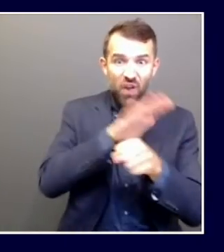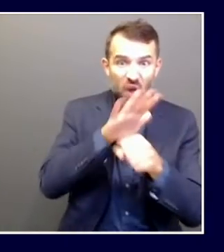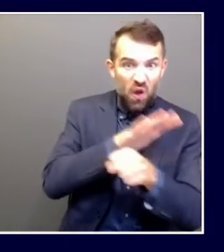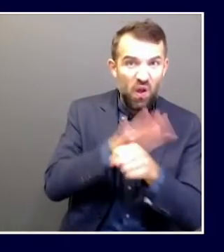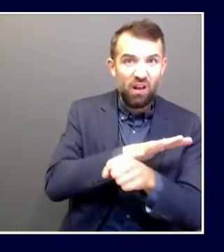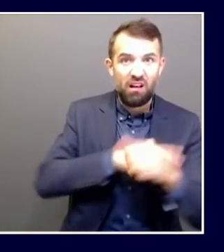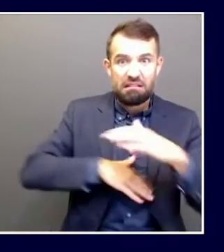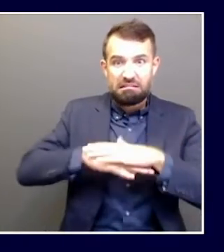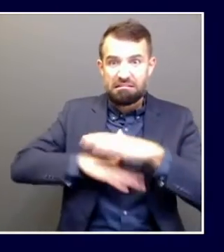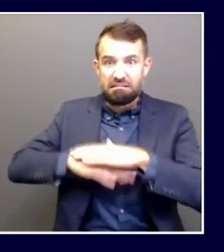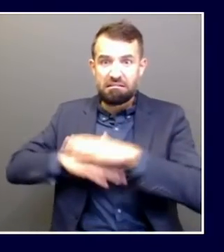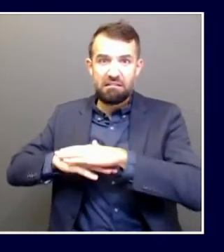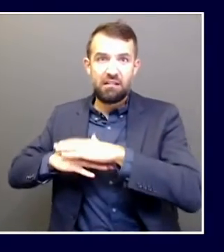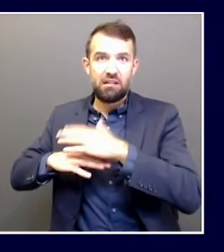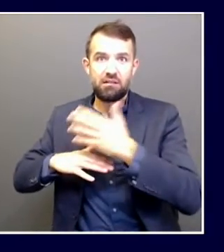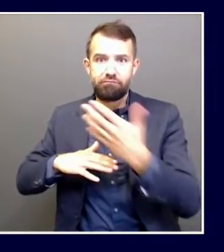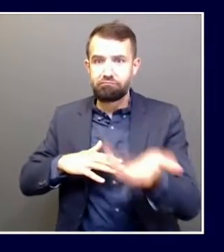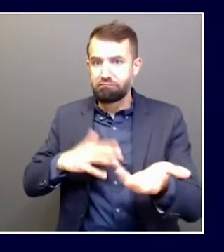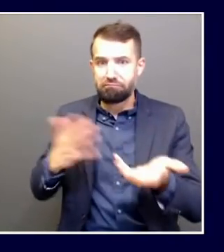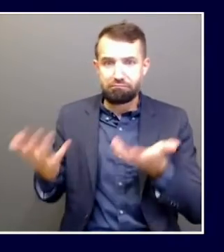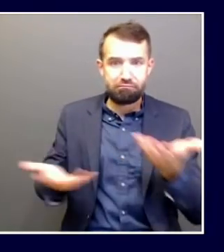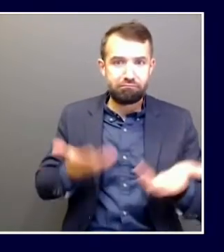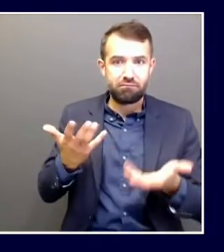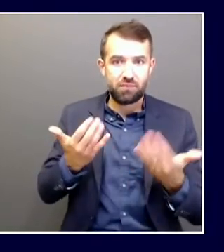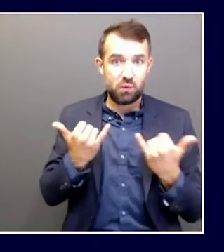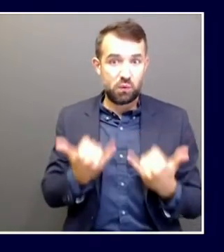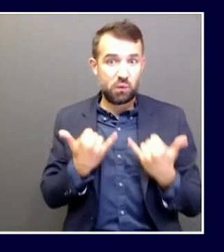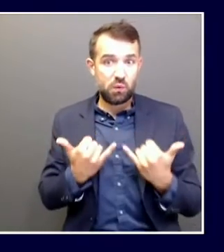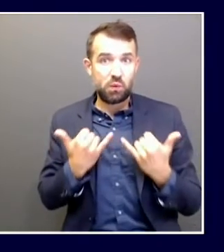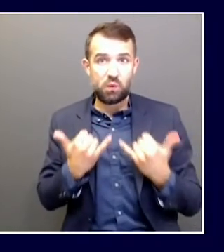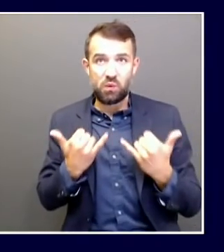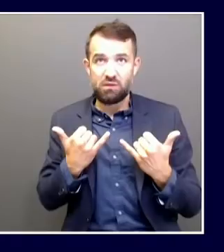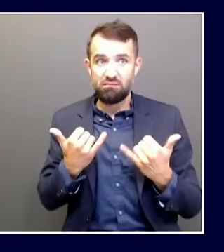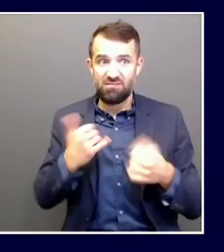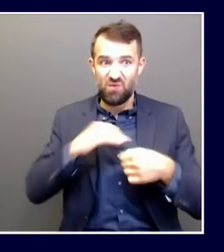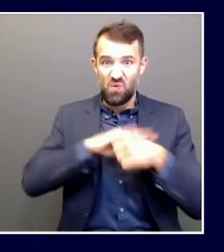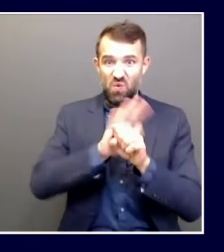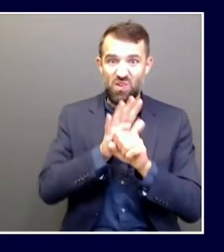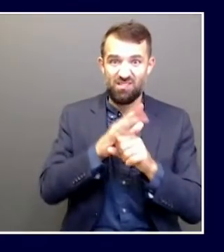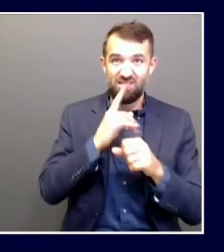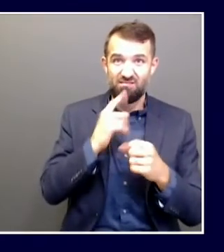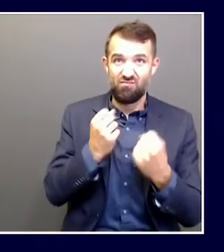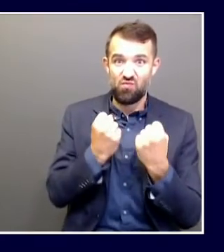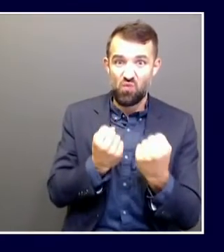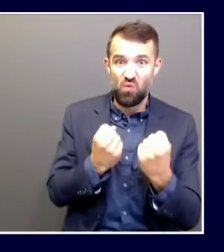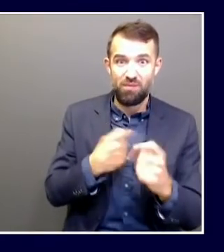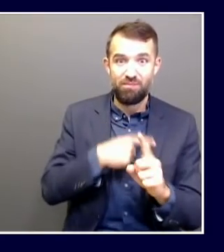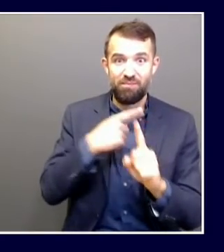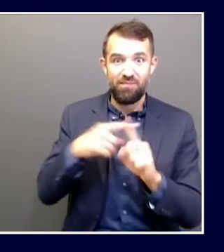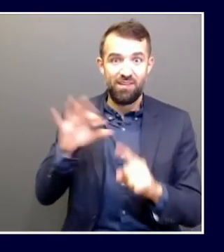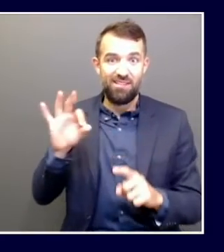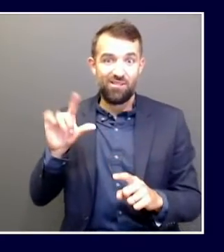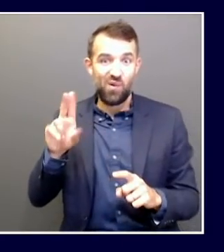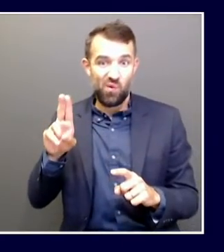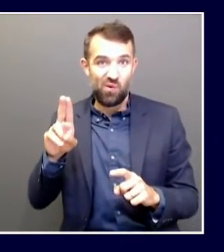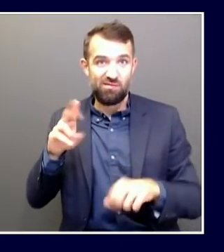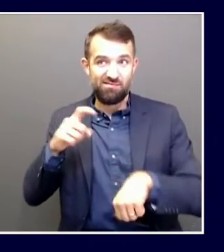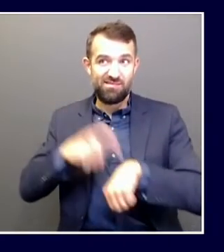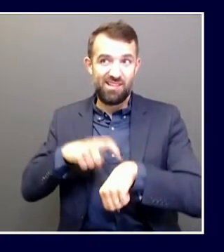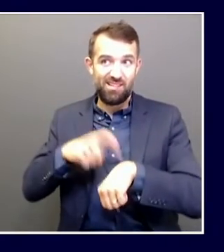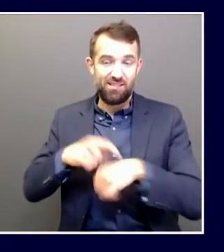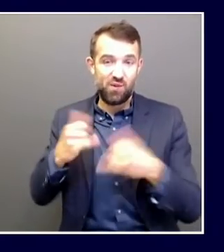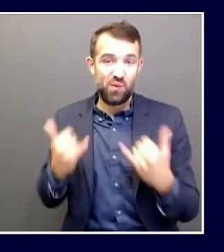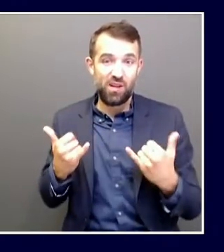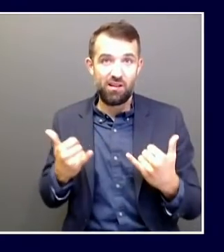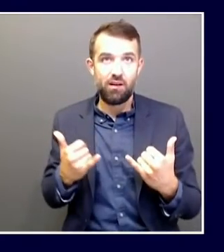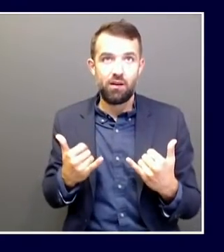right now, and we're talking about flu shots. So, how do you see this happening? Yeah, and Megan, you're asking the exact